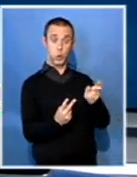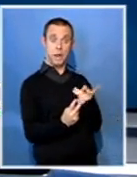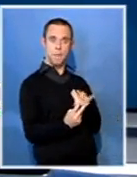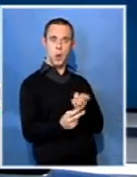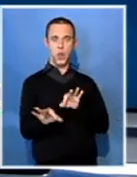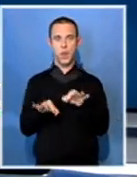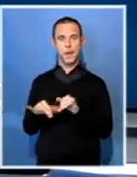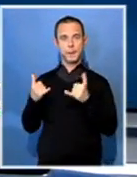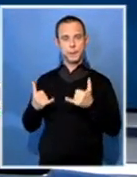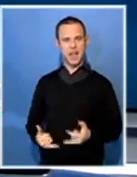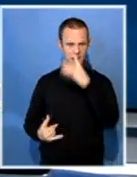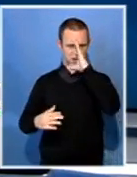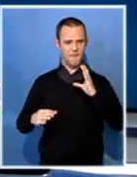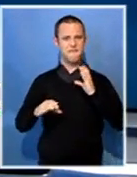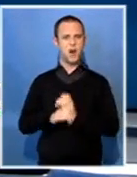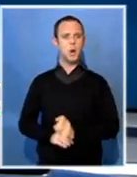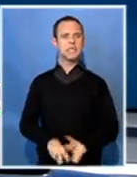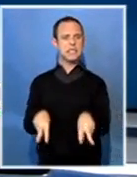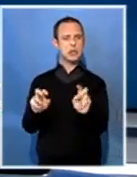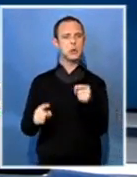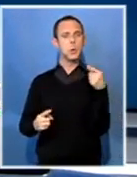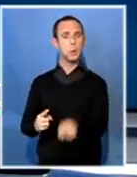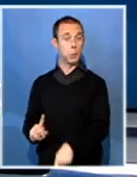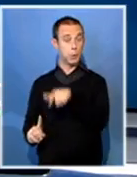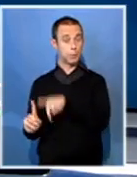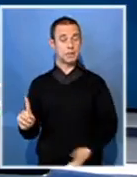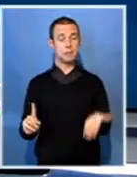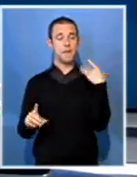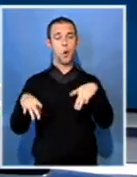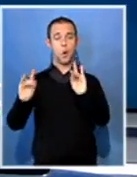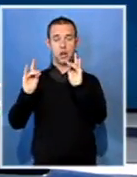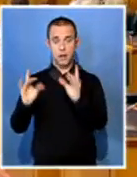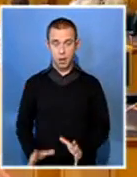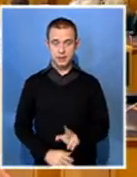and Communications Minister Muthambi took centre stage.